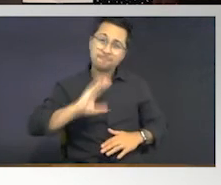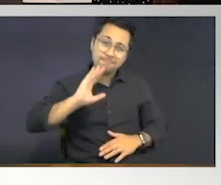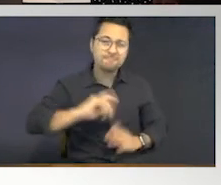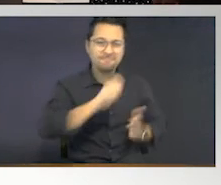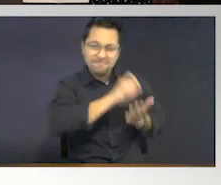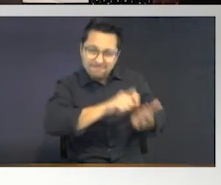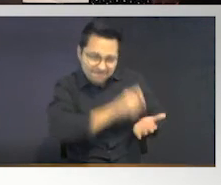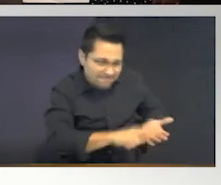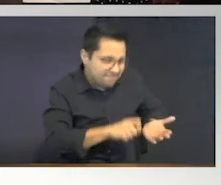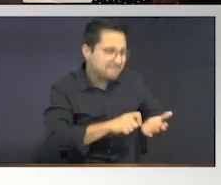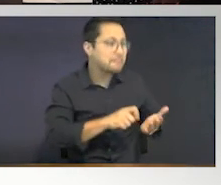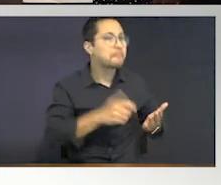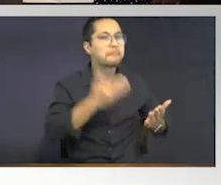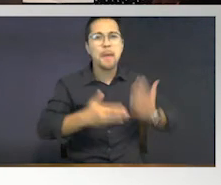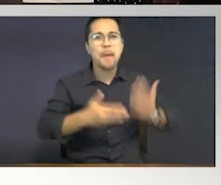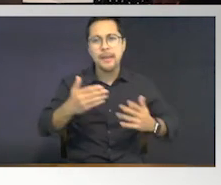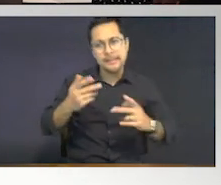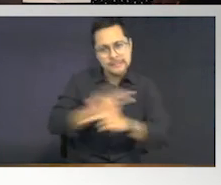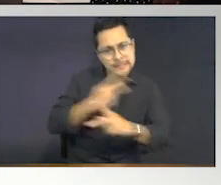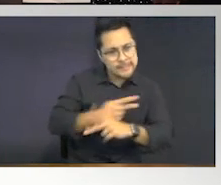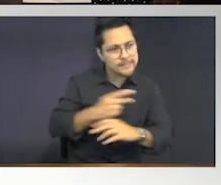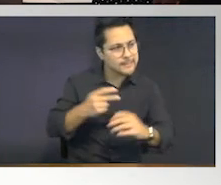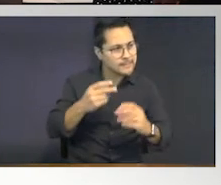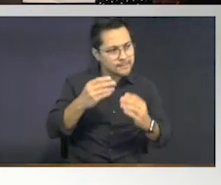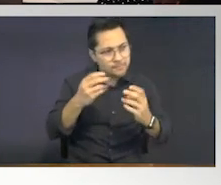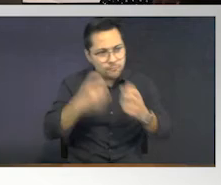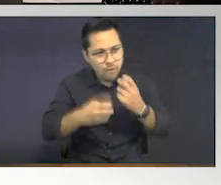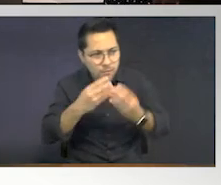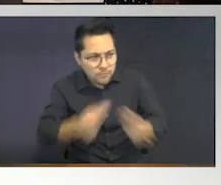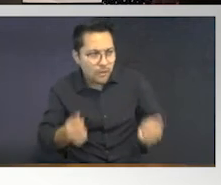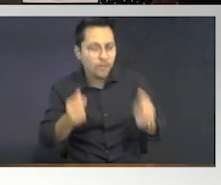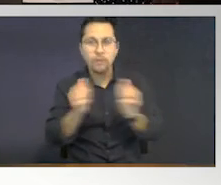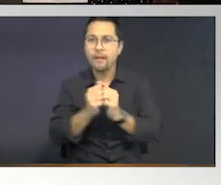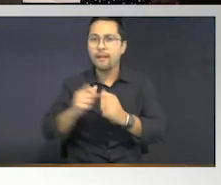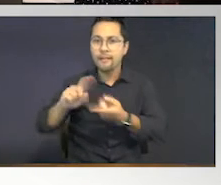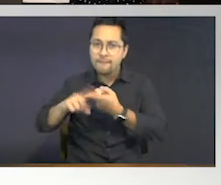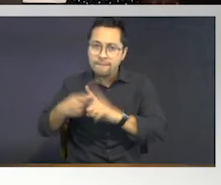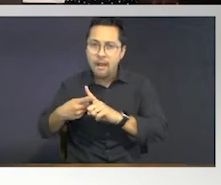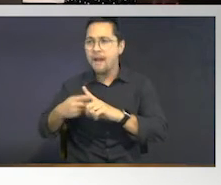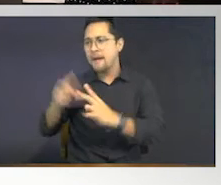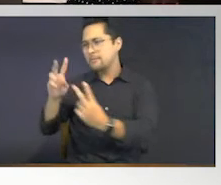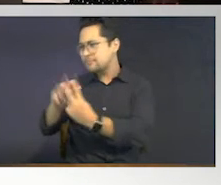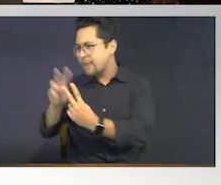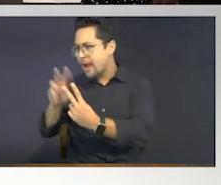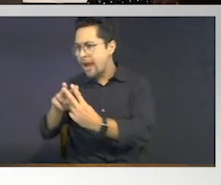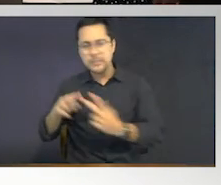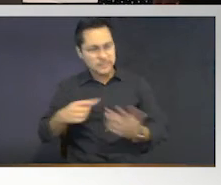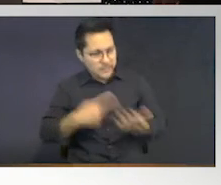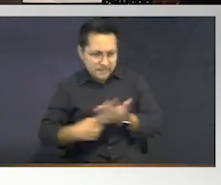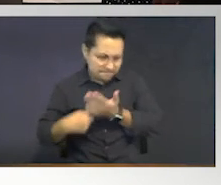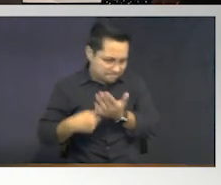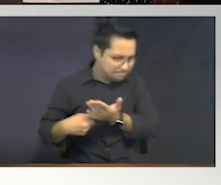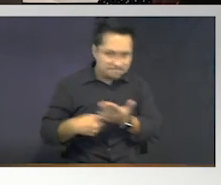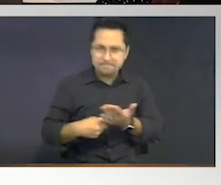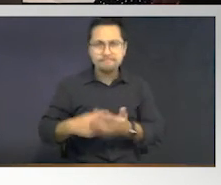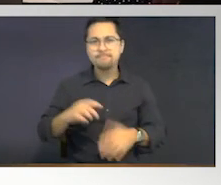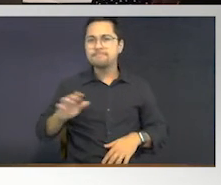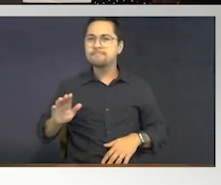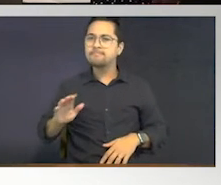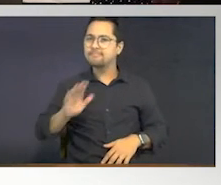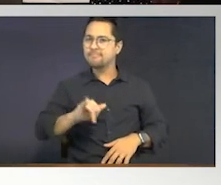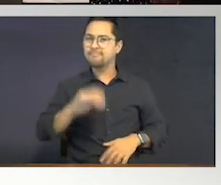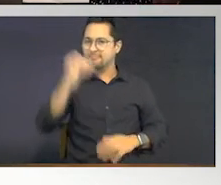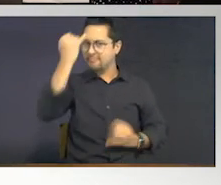it's with a friend, a spouse, someone, a coworker, just to talk out those ideas and